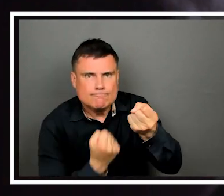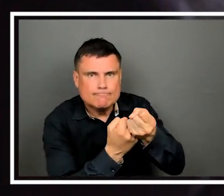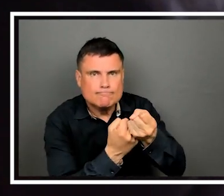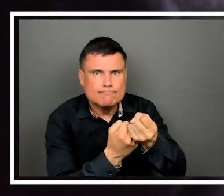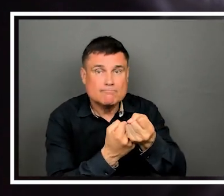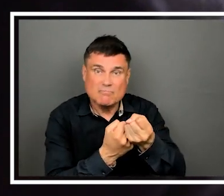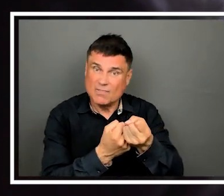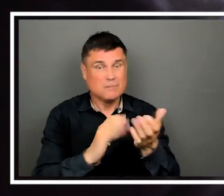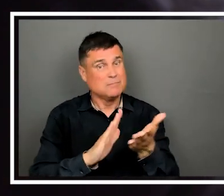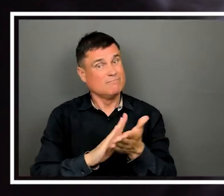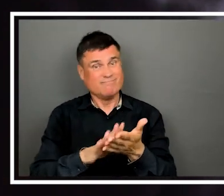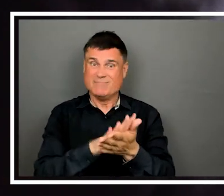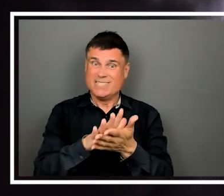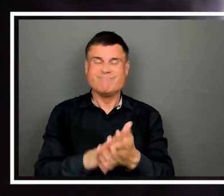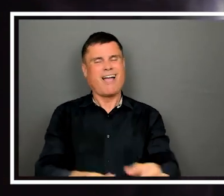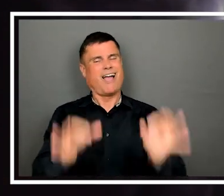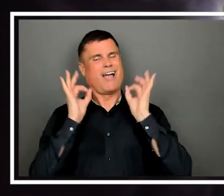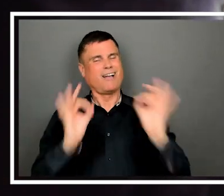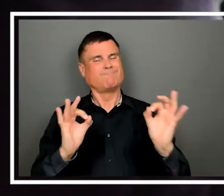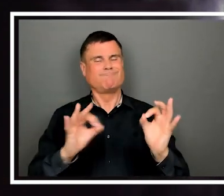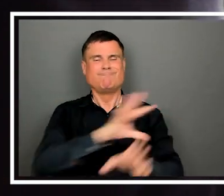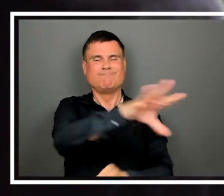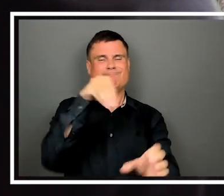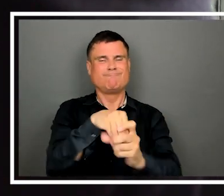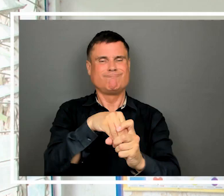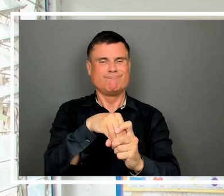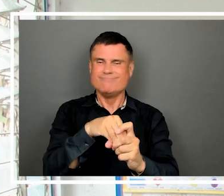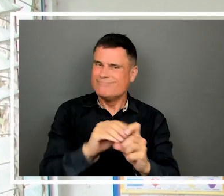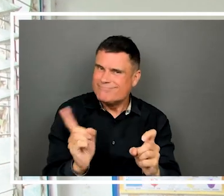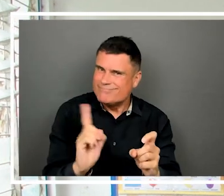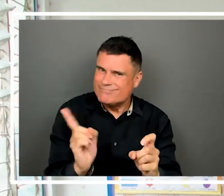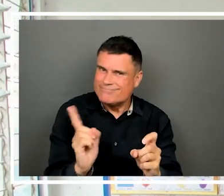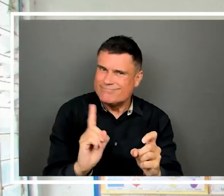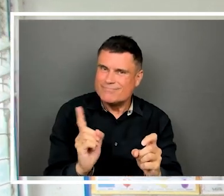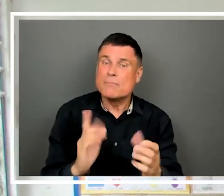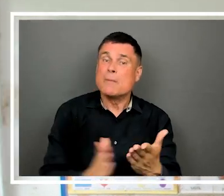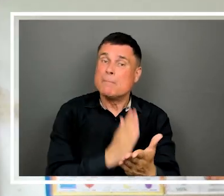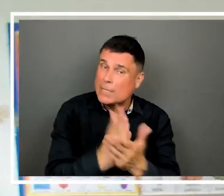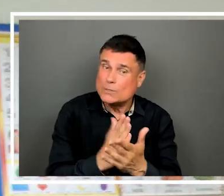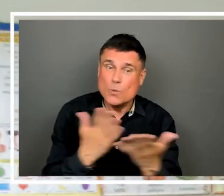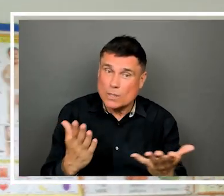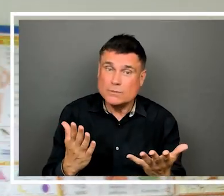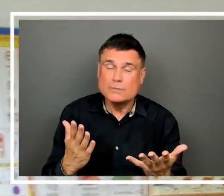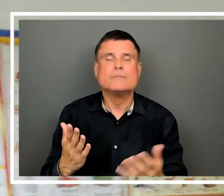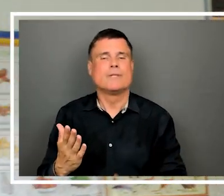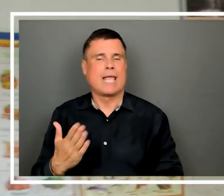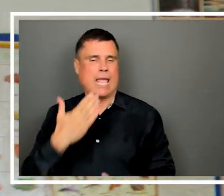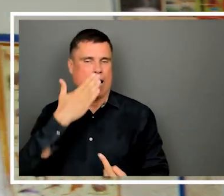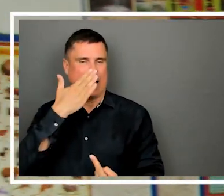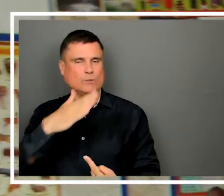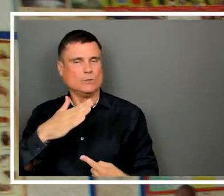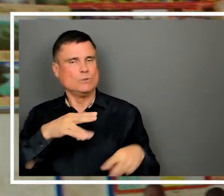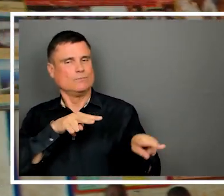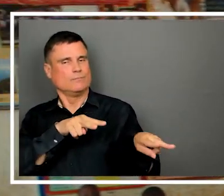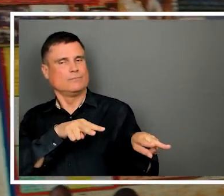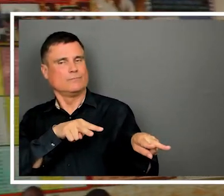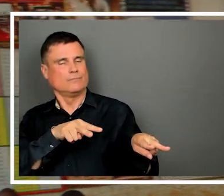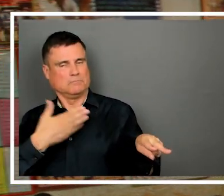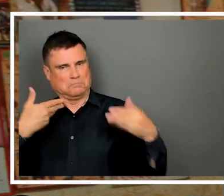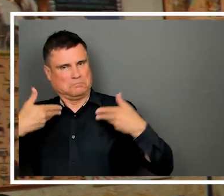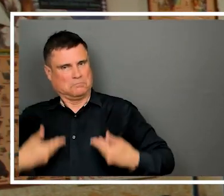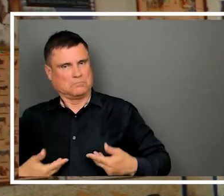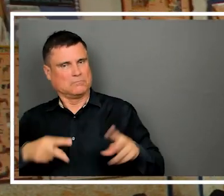does not yet mean that you achieve inclusion. To be inclusive, attitudes are the key. The thing